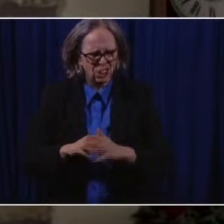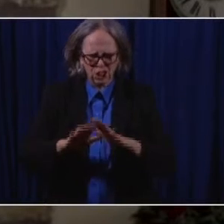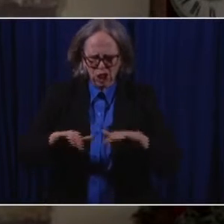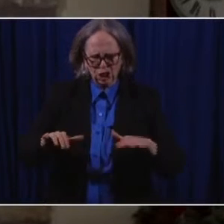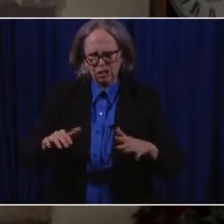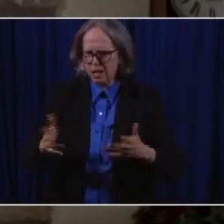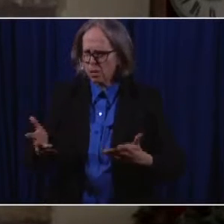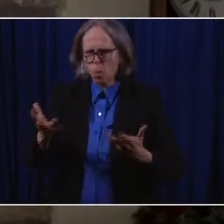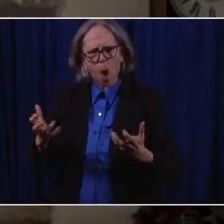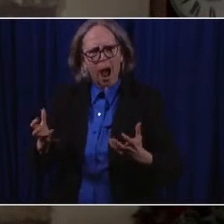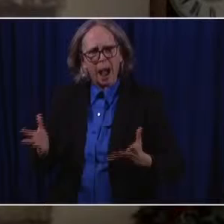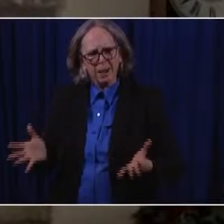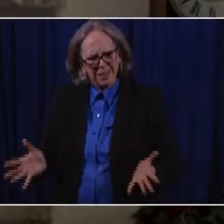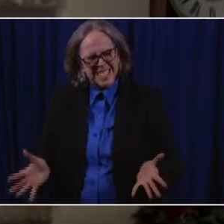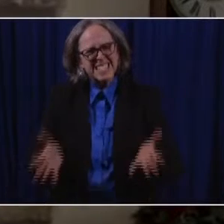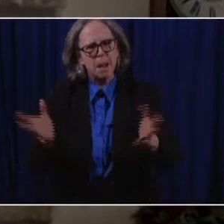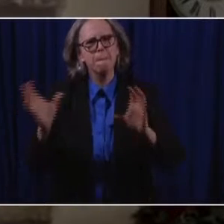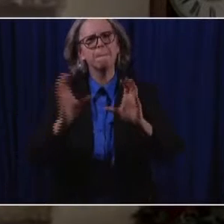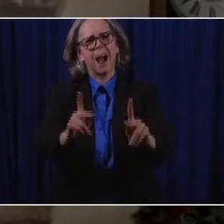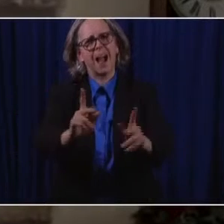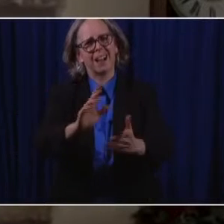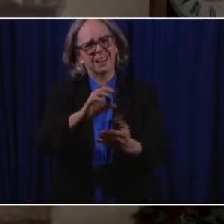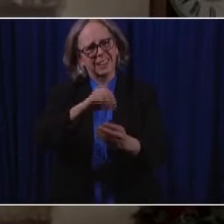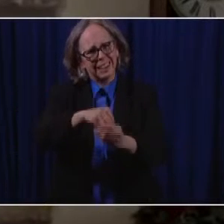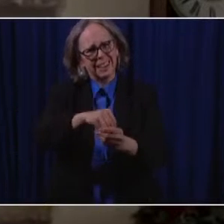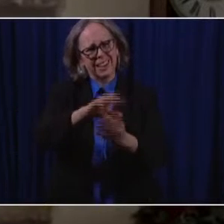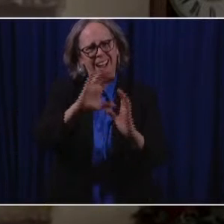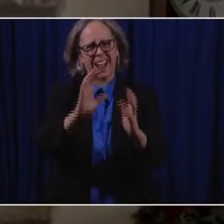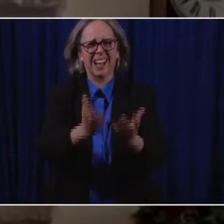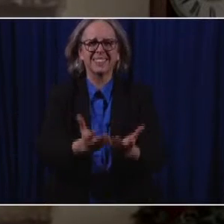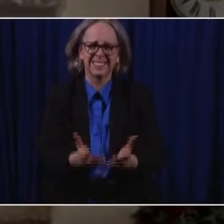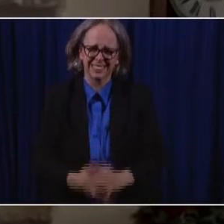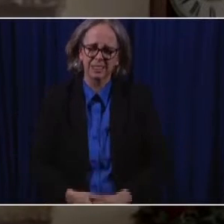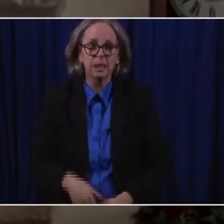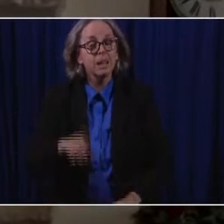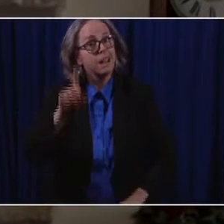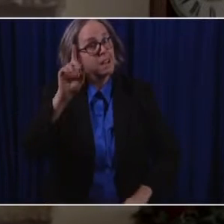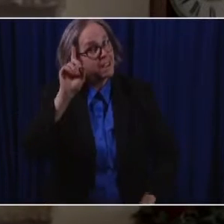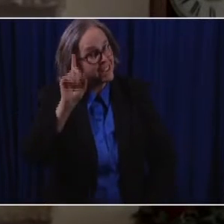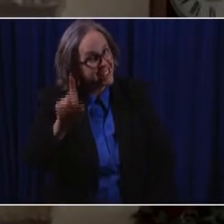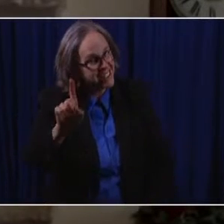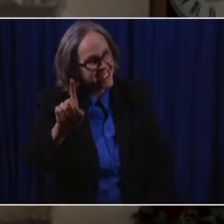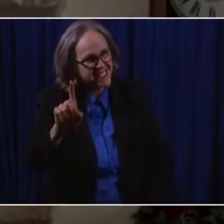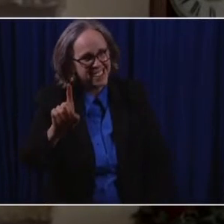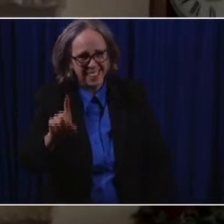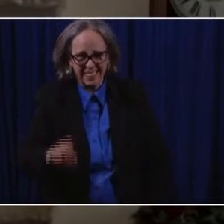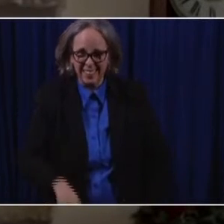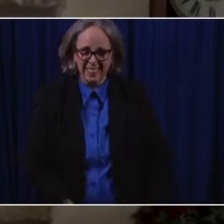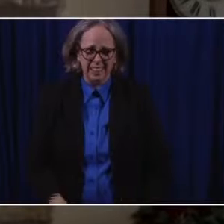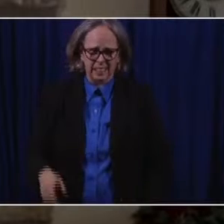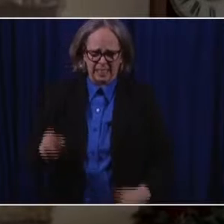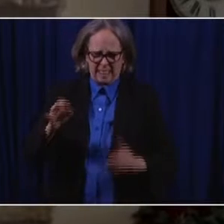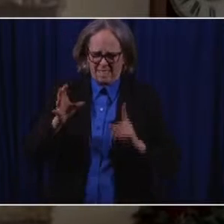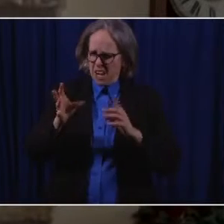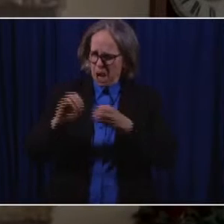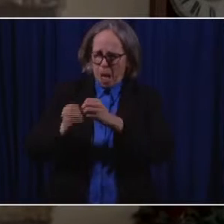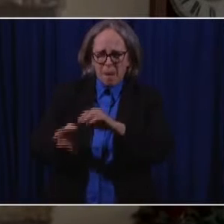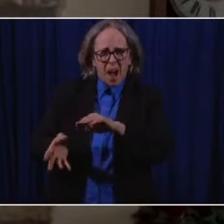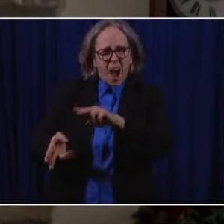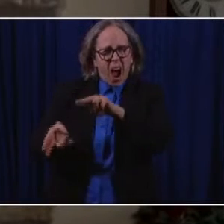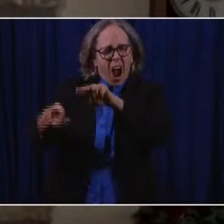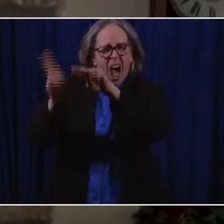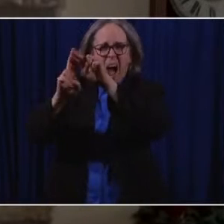But we cannot do this. We cannot do this with the rates as high as they are